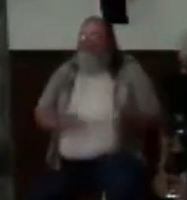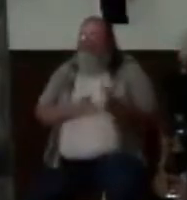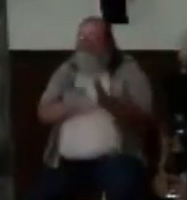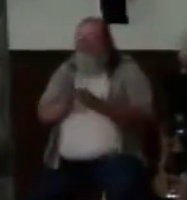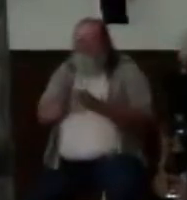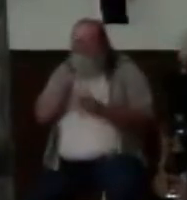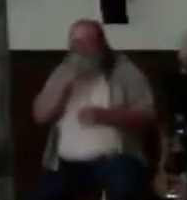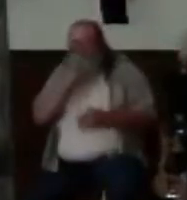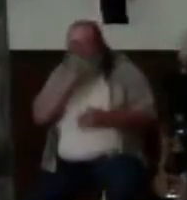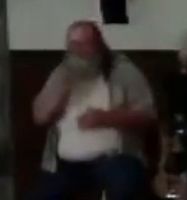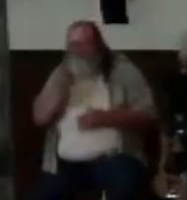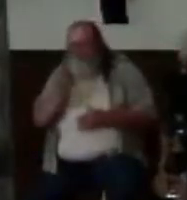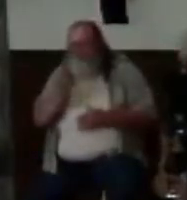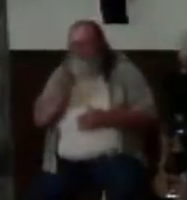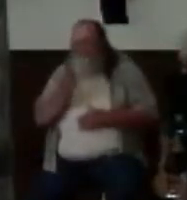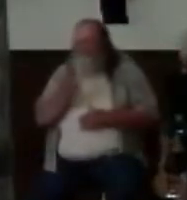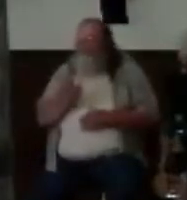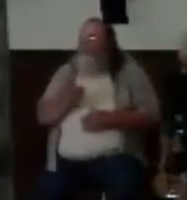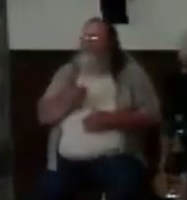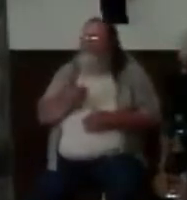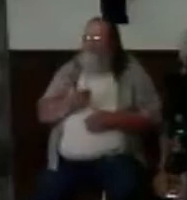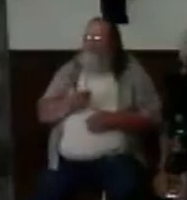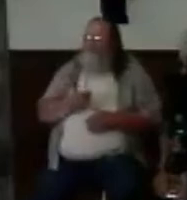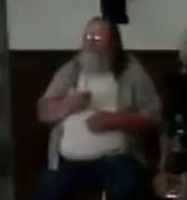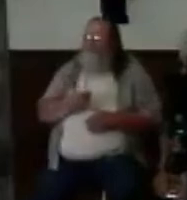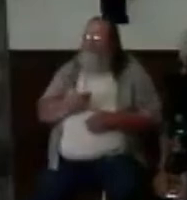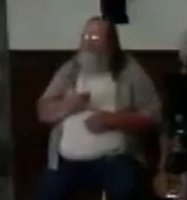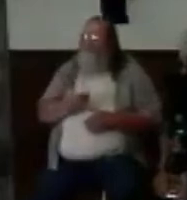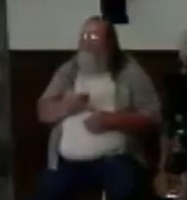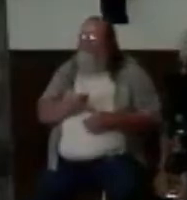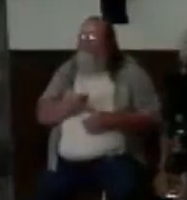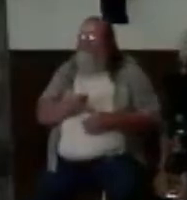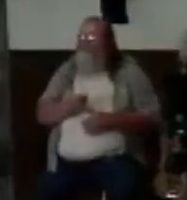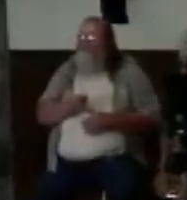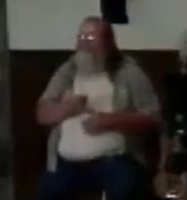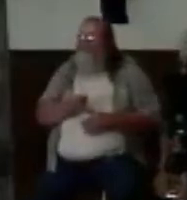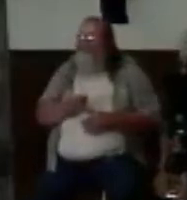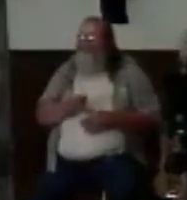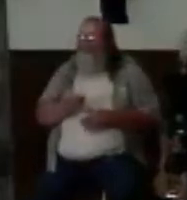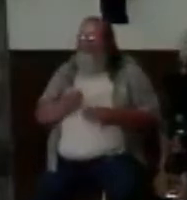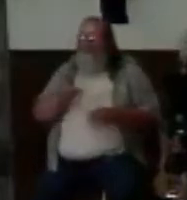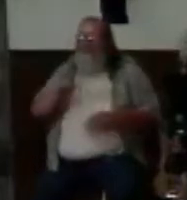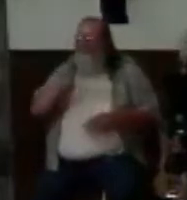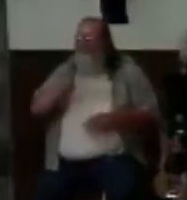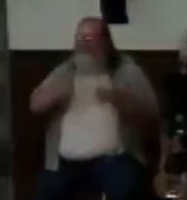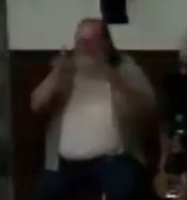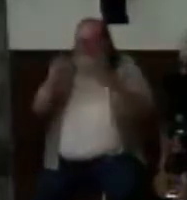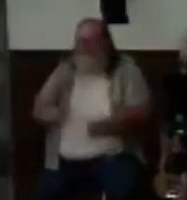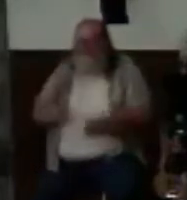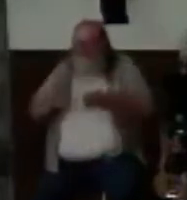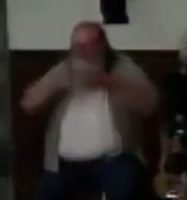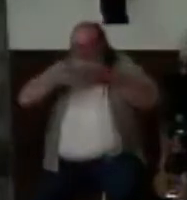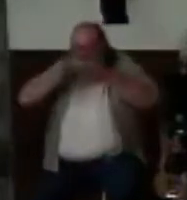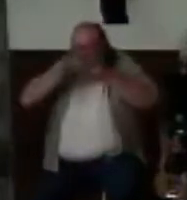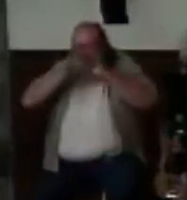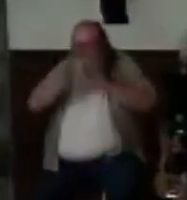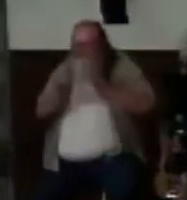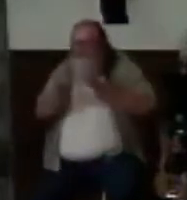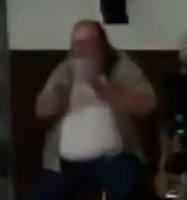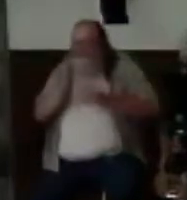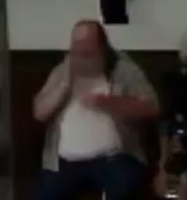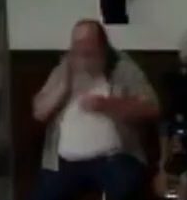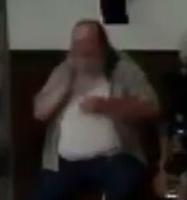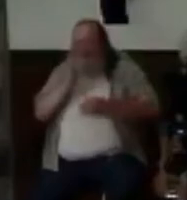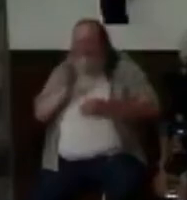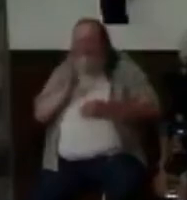Samaritan in John chapter 4, verse 13, anyone who drinks this water, talking about the well water, will soon be